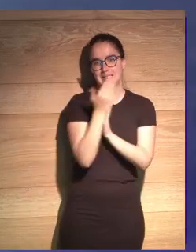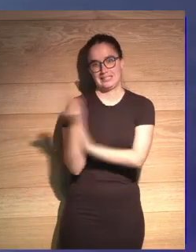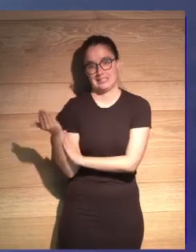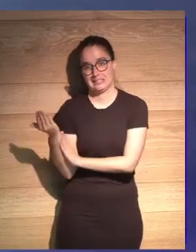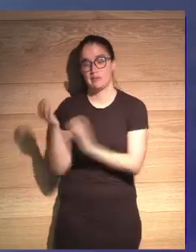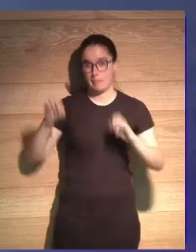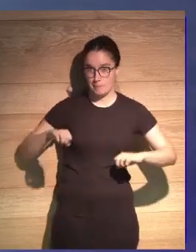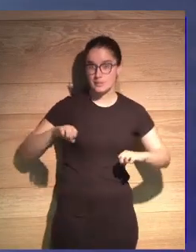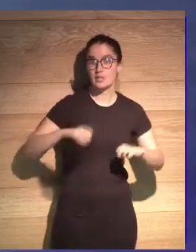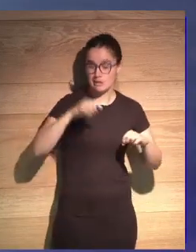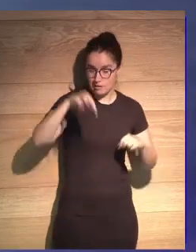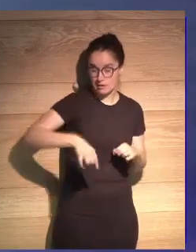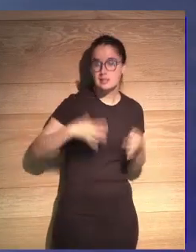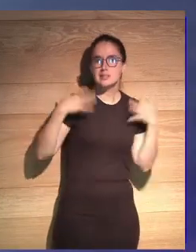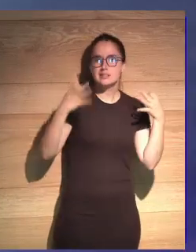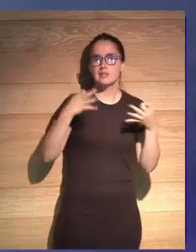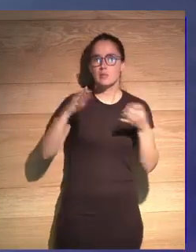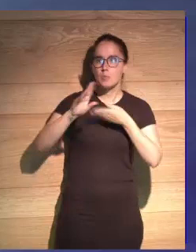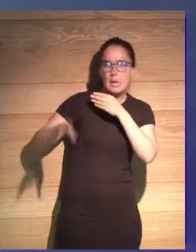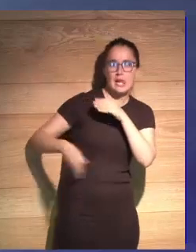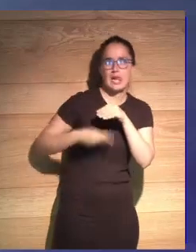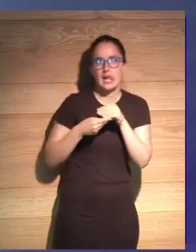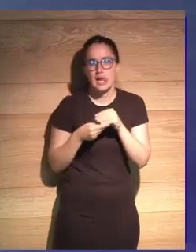get to this solution in different ways.